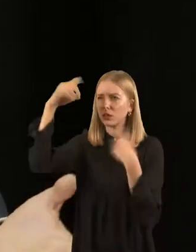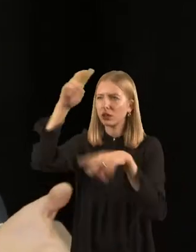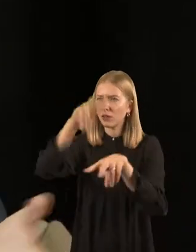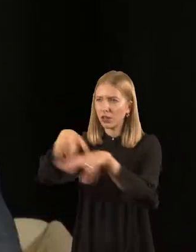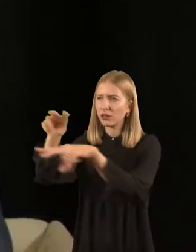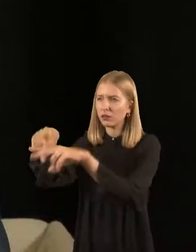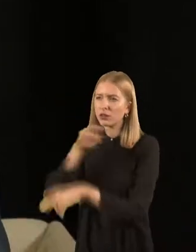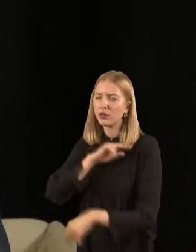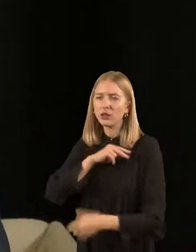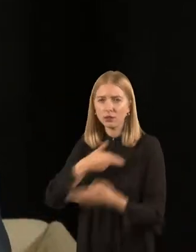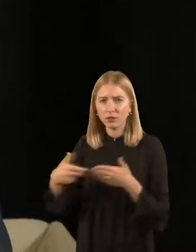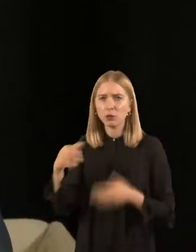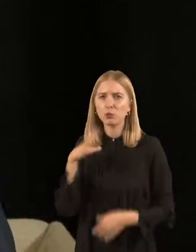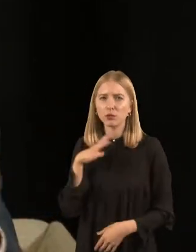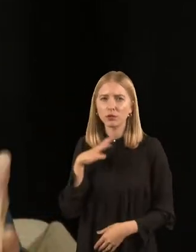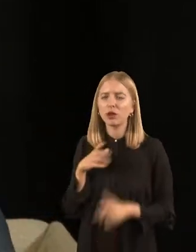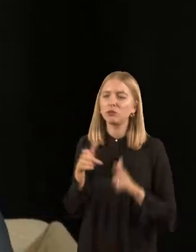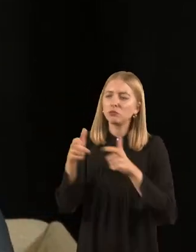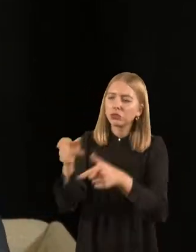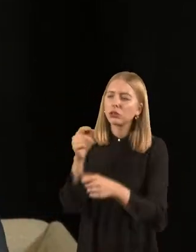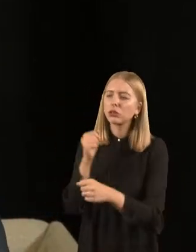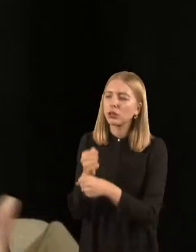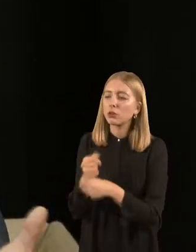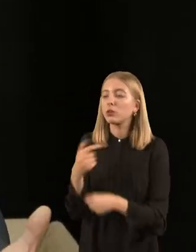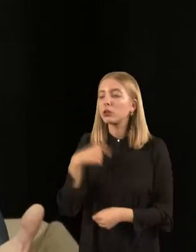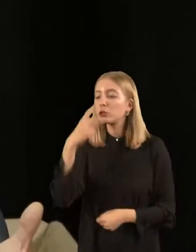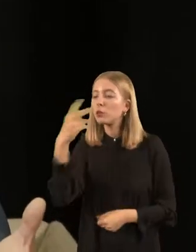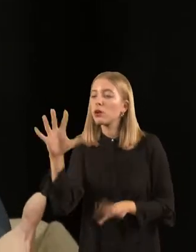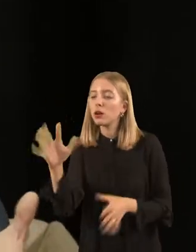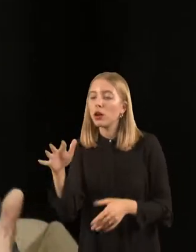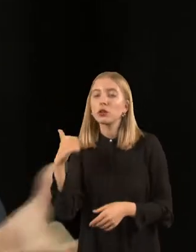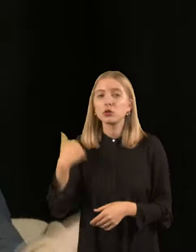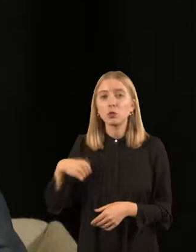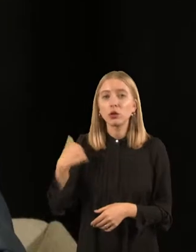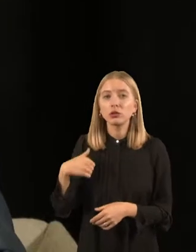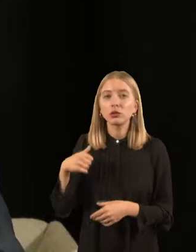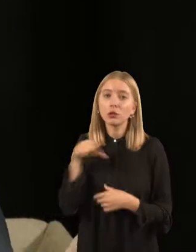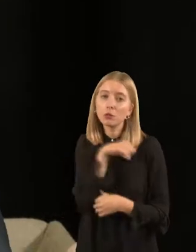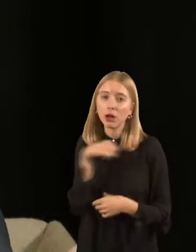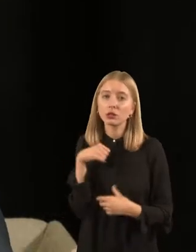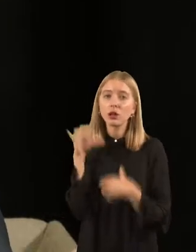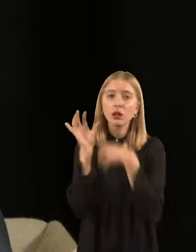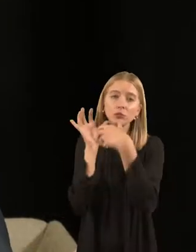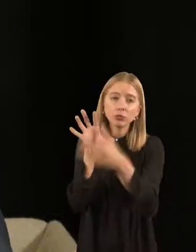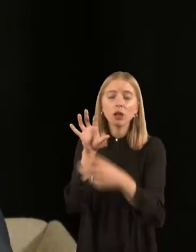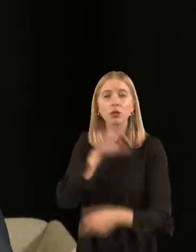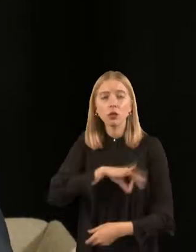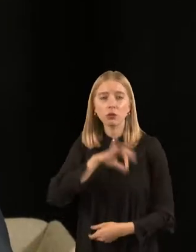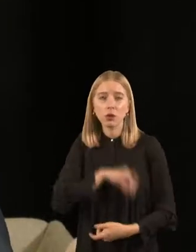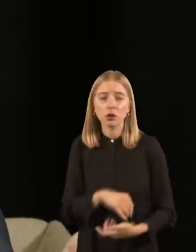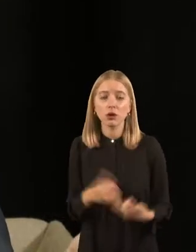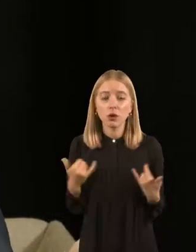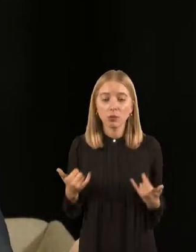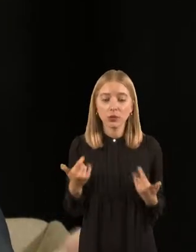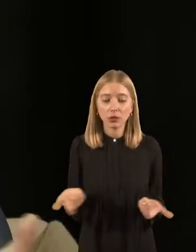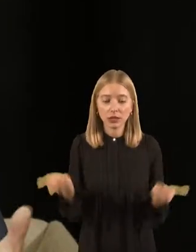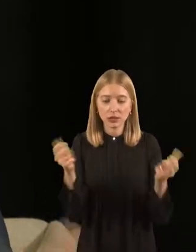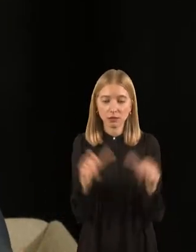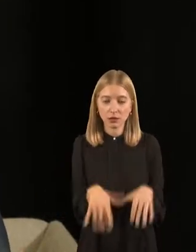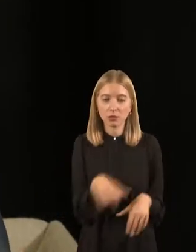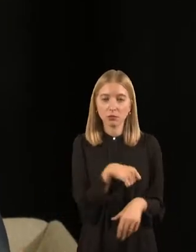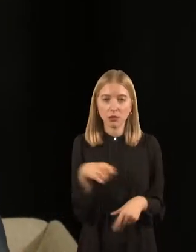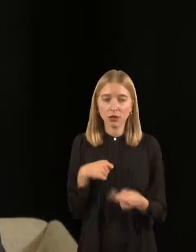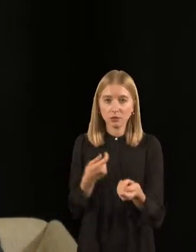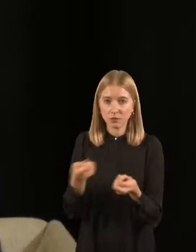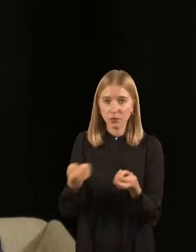transport fleet, or do we want to work with individual municipal bus companies? And